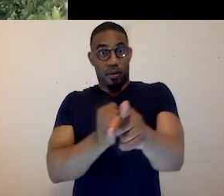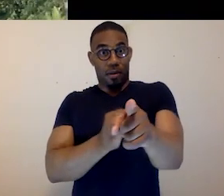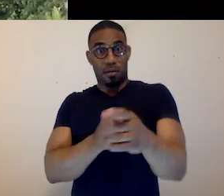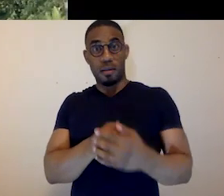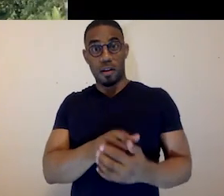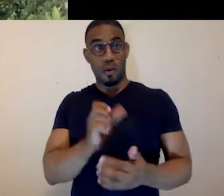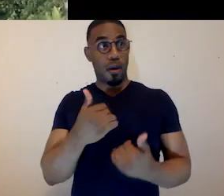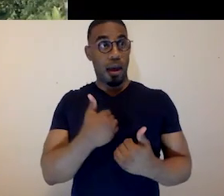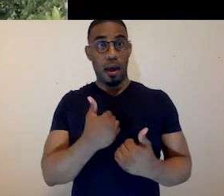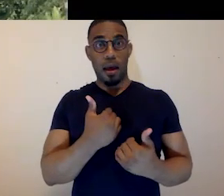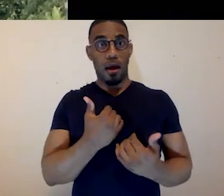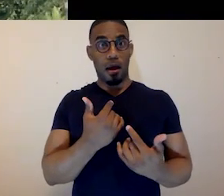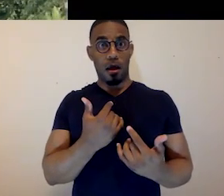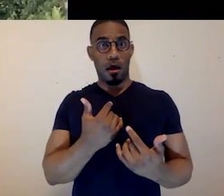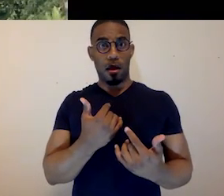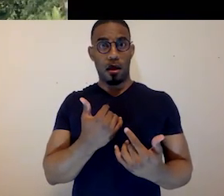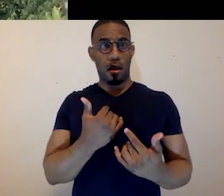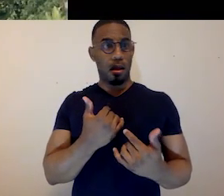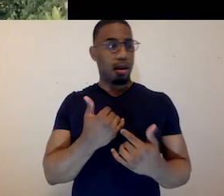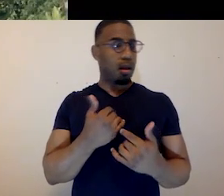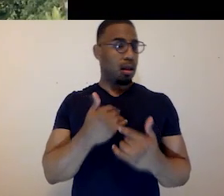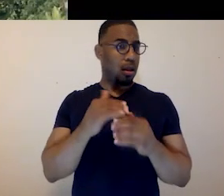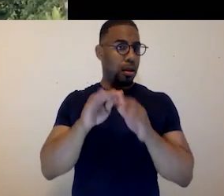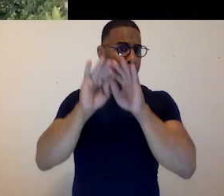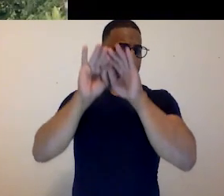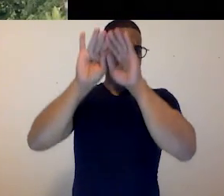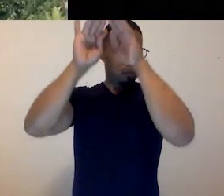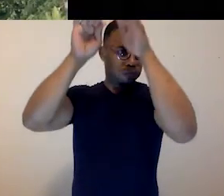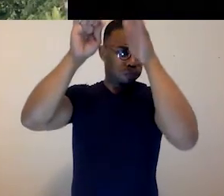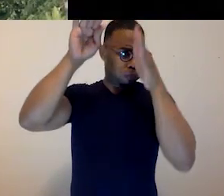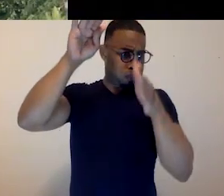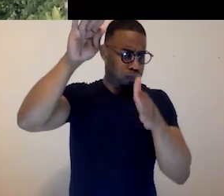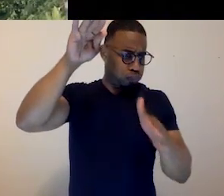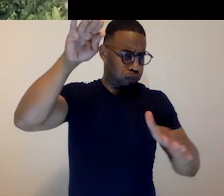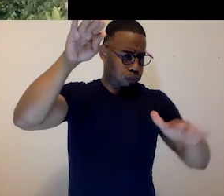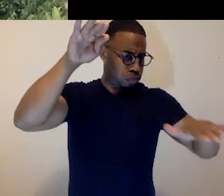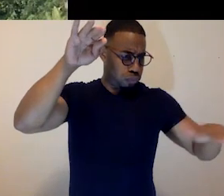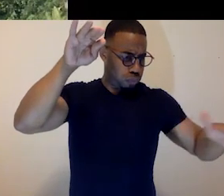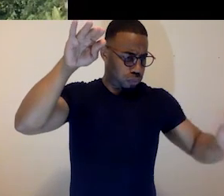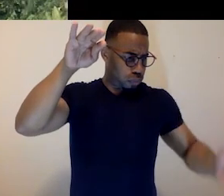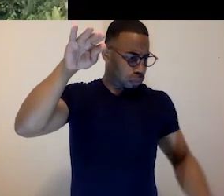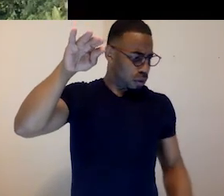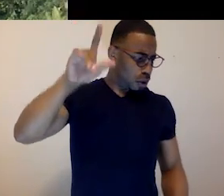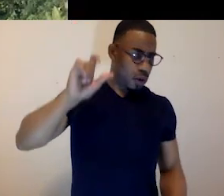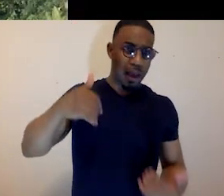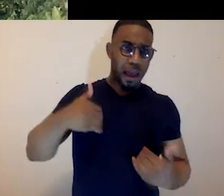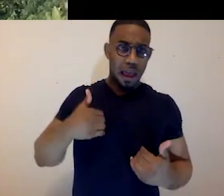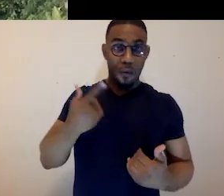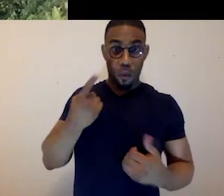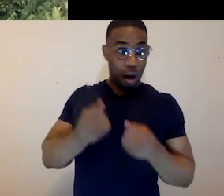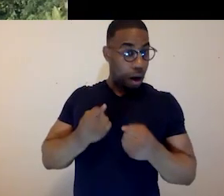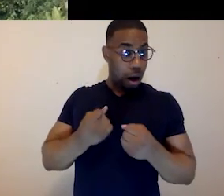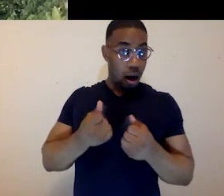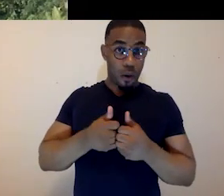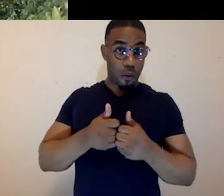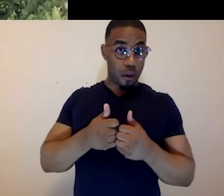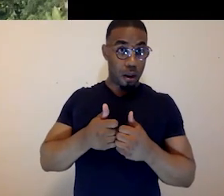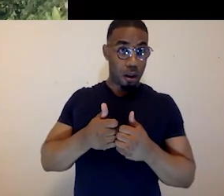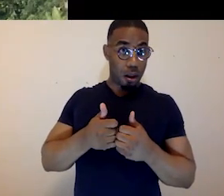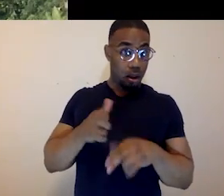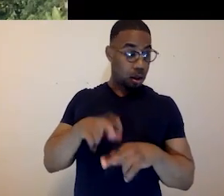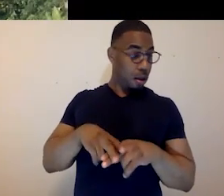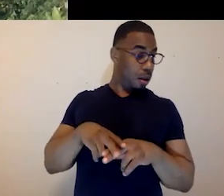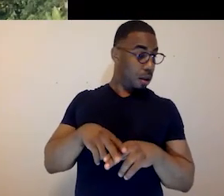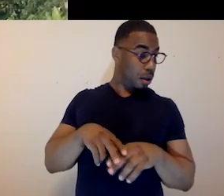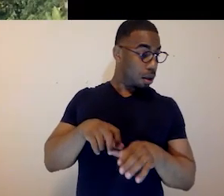You have a cliff face with a single lane that's been carved out of it, And you have a car with an occupant, there are no longer